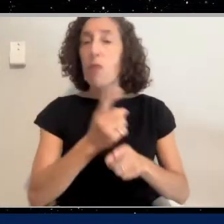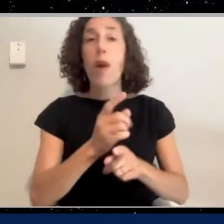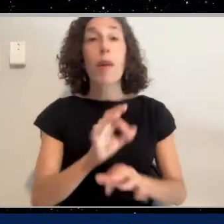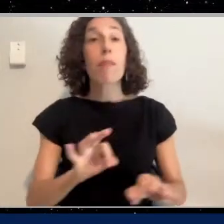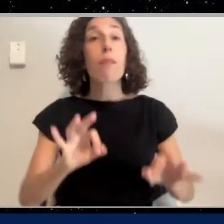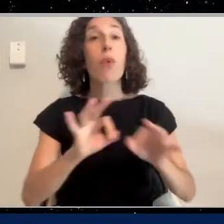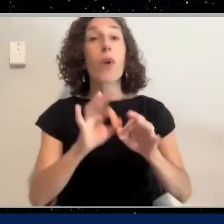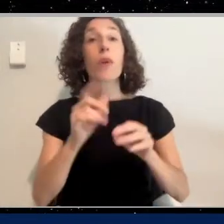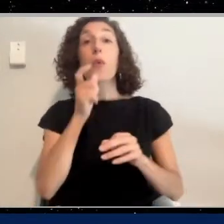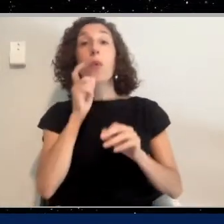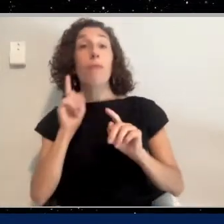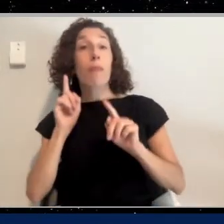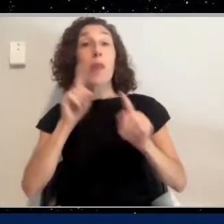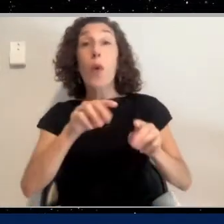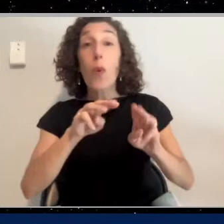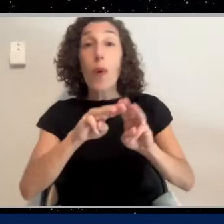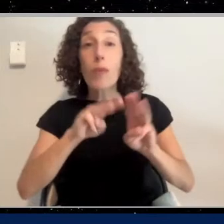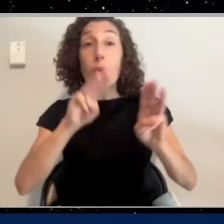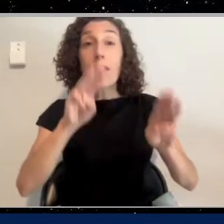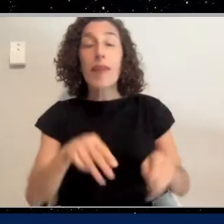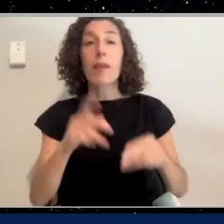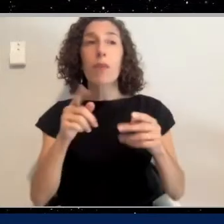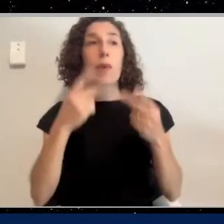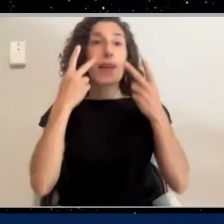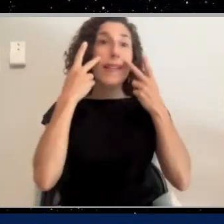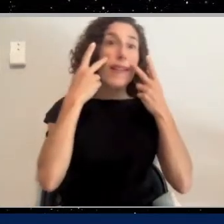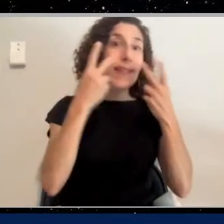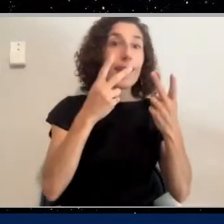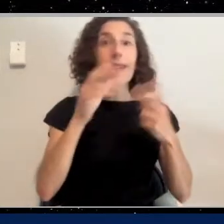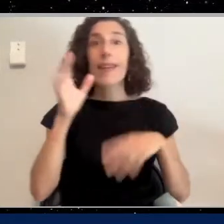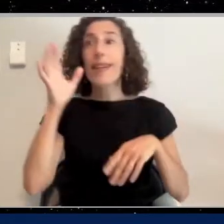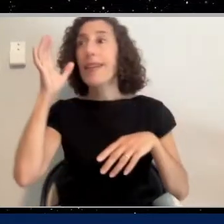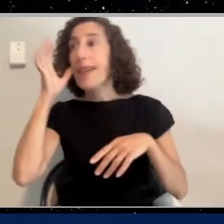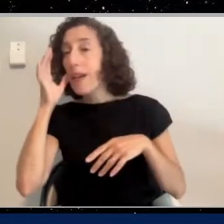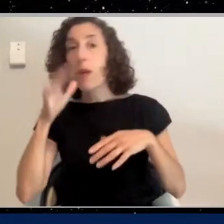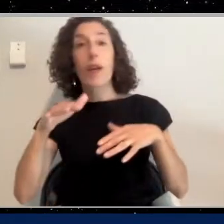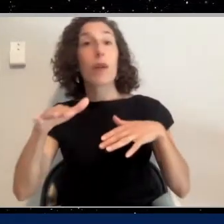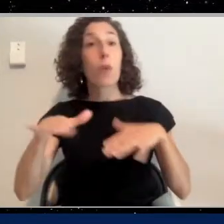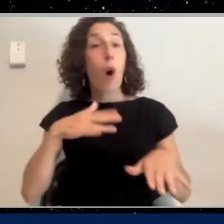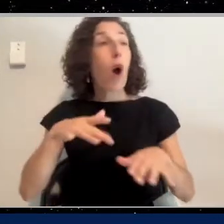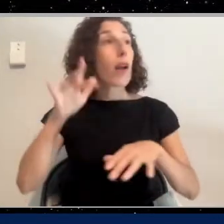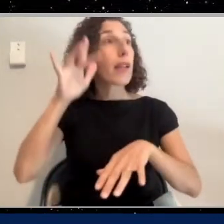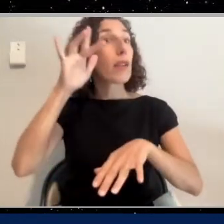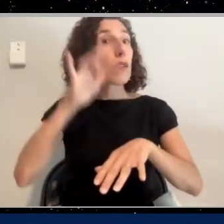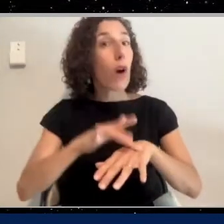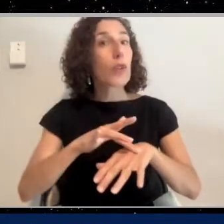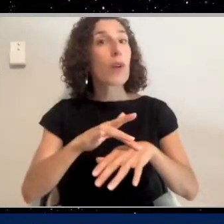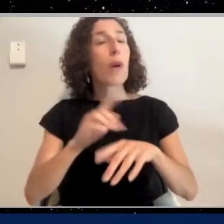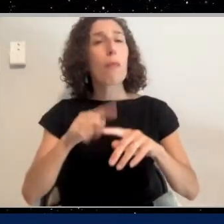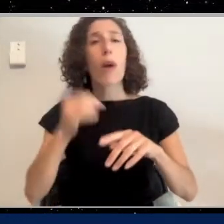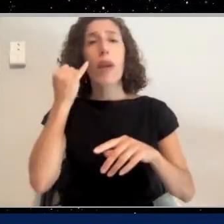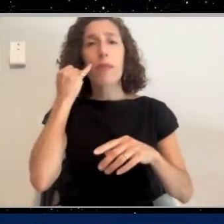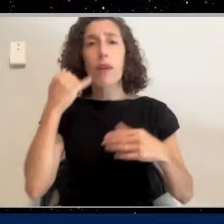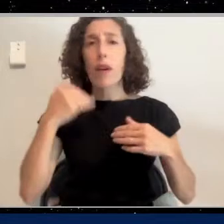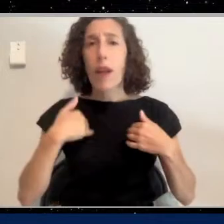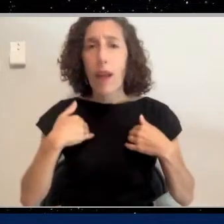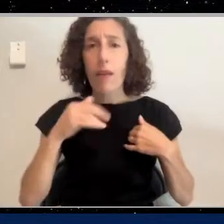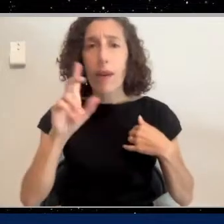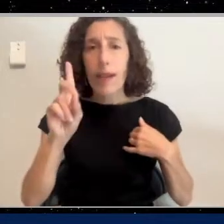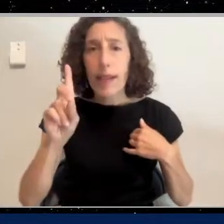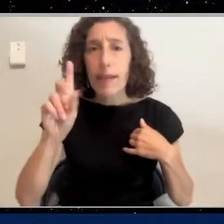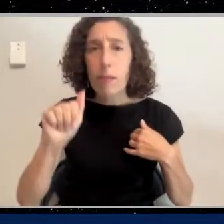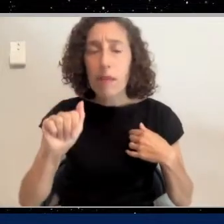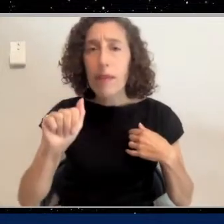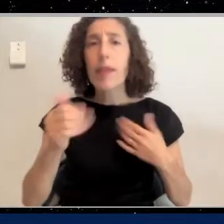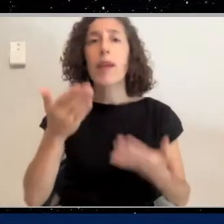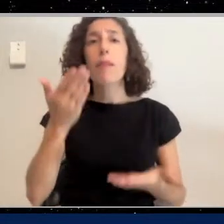sometimes someone like me may take it for granted. I walk around the museum, I see the planes, I hear the presentations, but not everybody can experience the museum